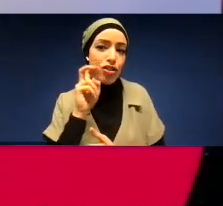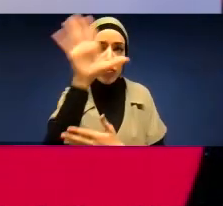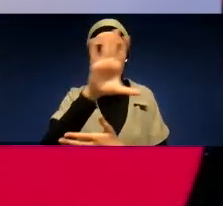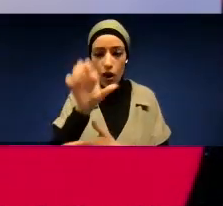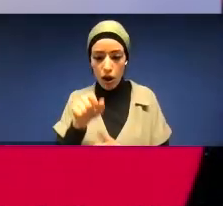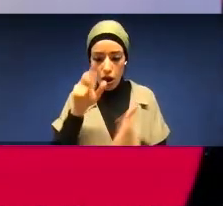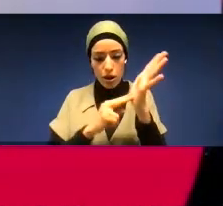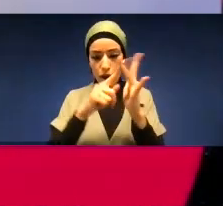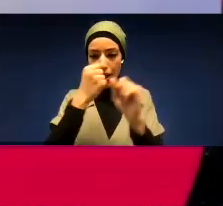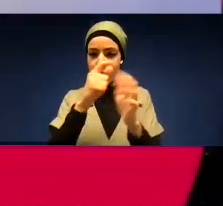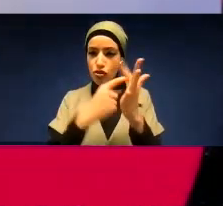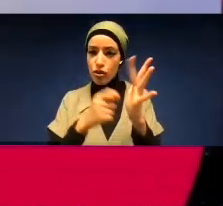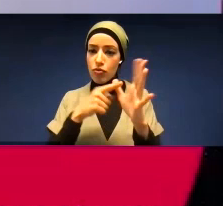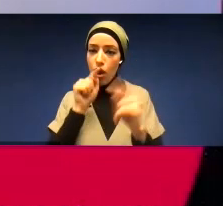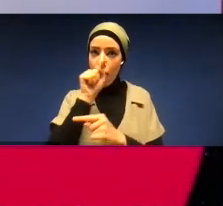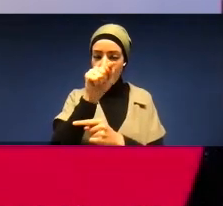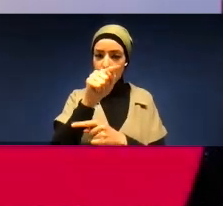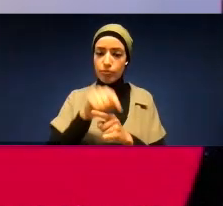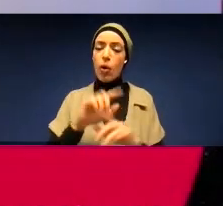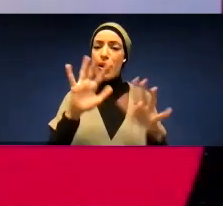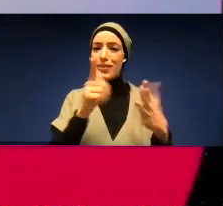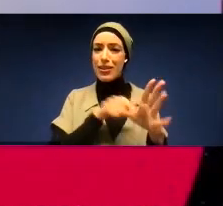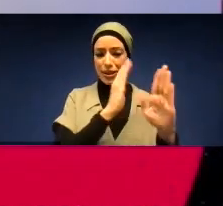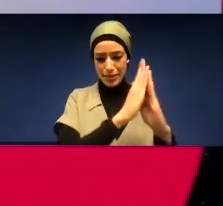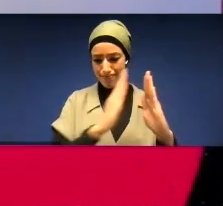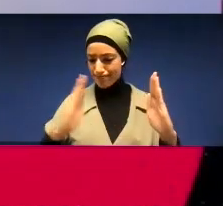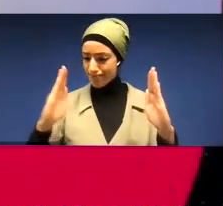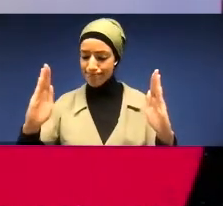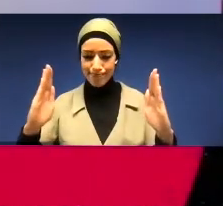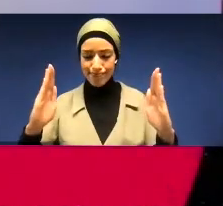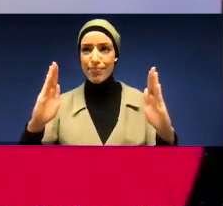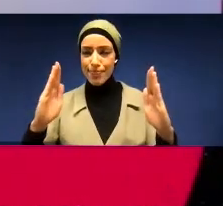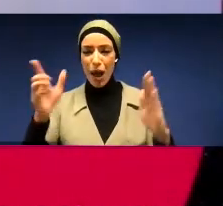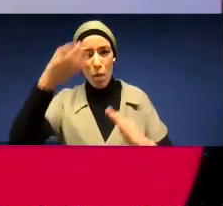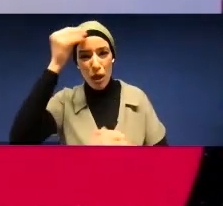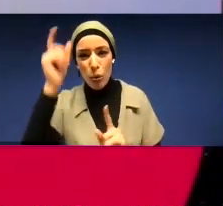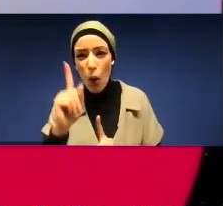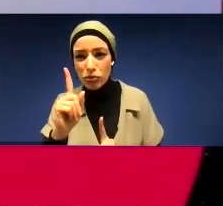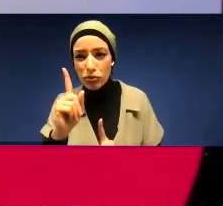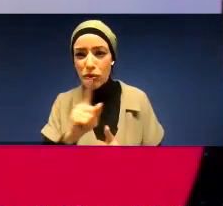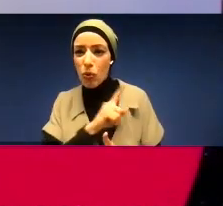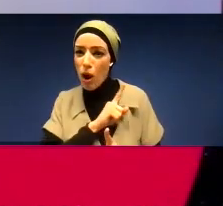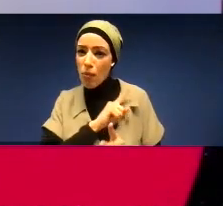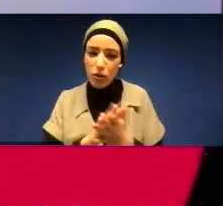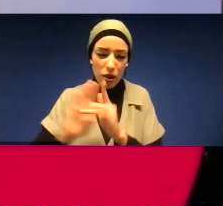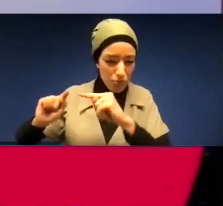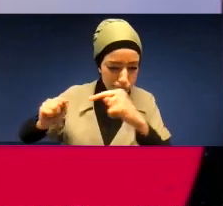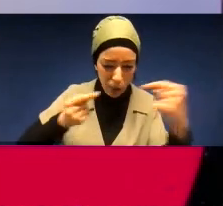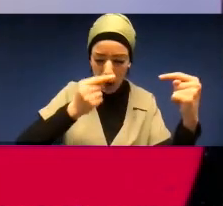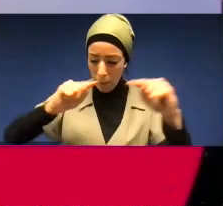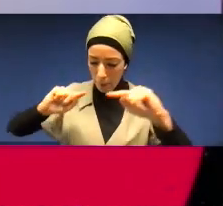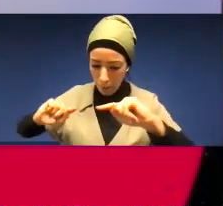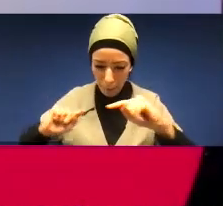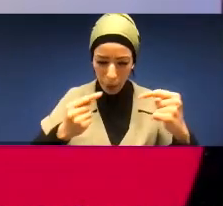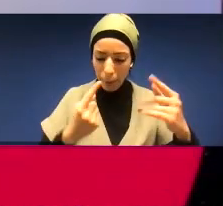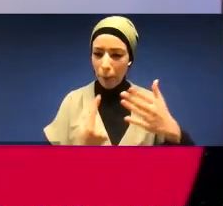decade when it comes to creating tangible and durable changes in our society following massive uprisings and calls for justice? Are there lessons